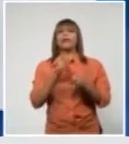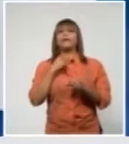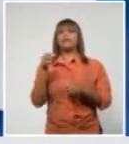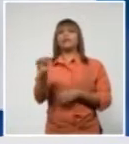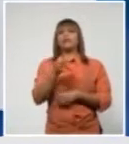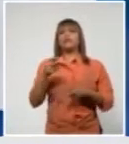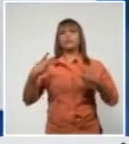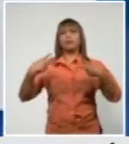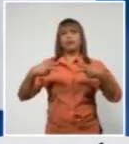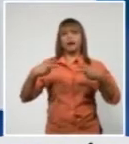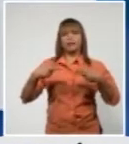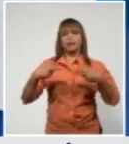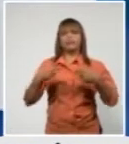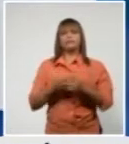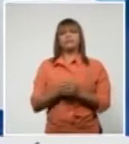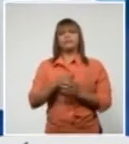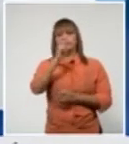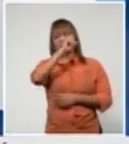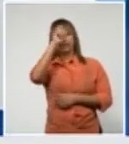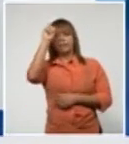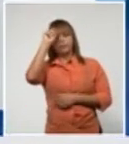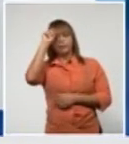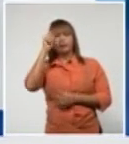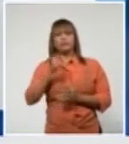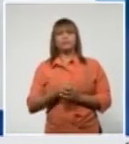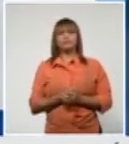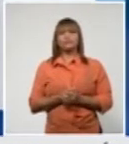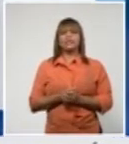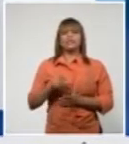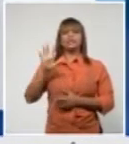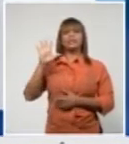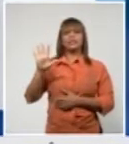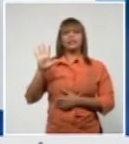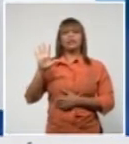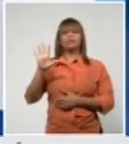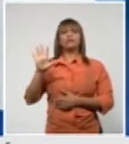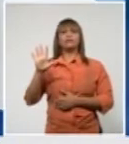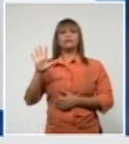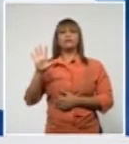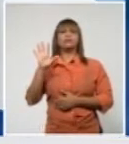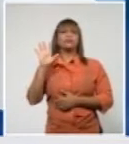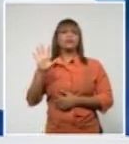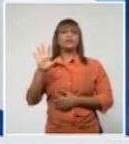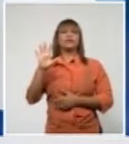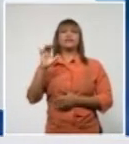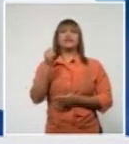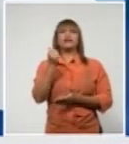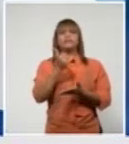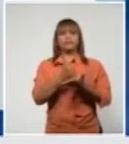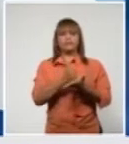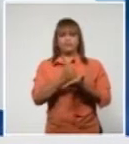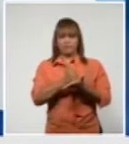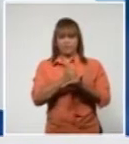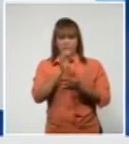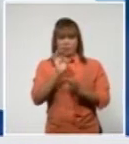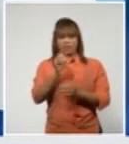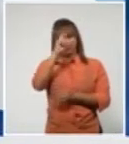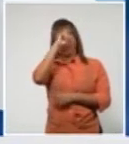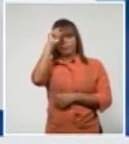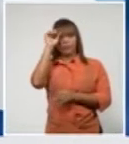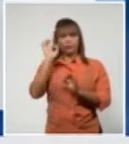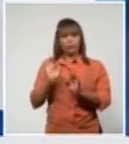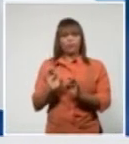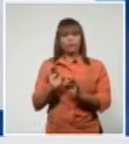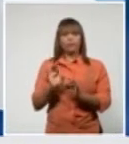6 cases from Sancti Spiritus belong to the municipalities of Sancti Spiritus, with 5, and